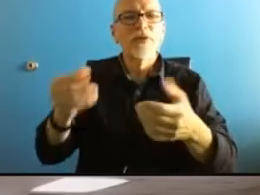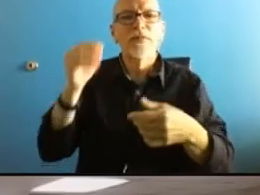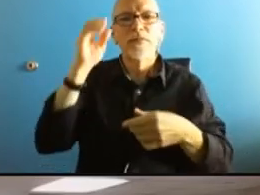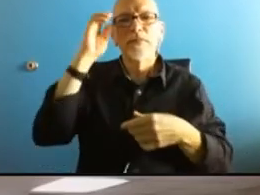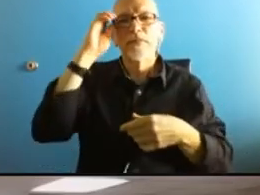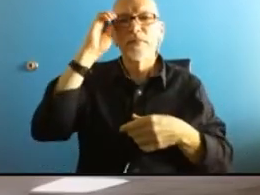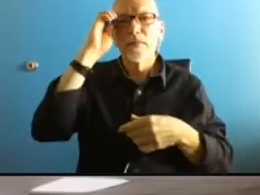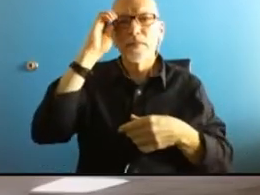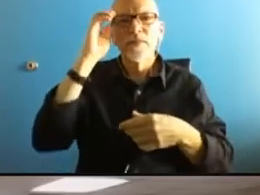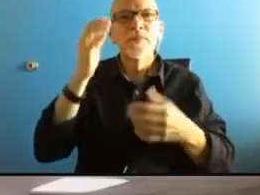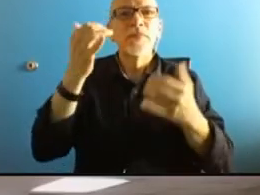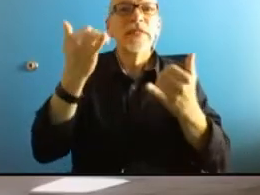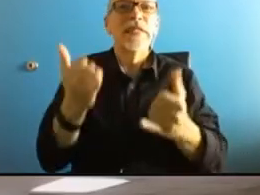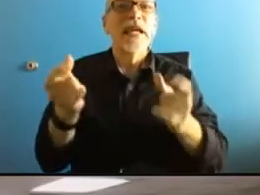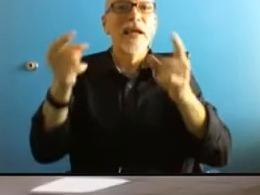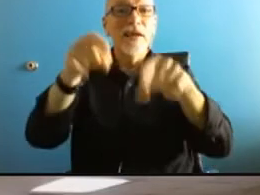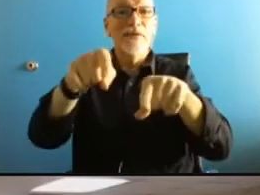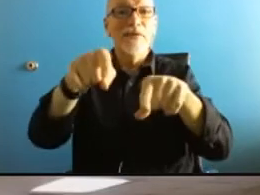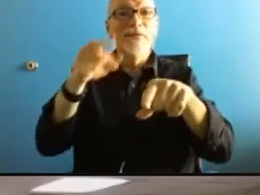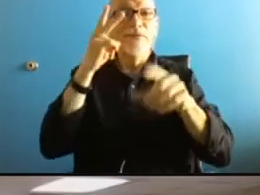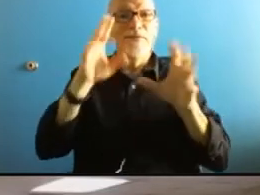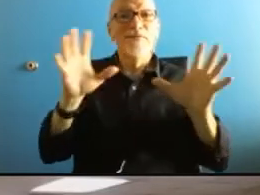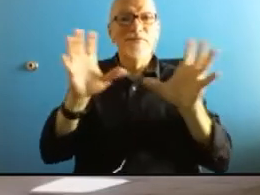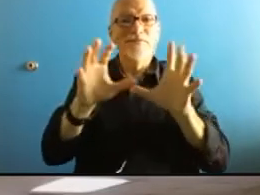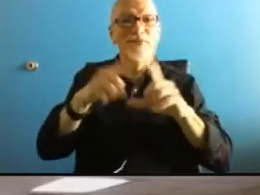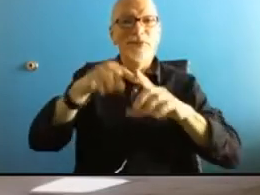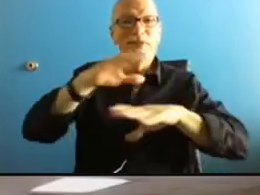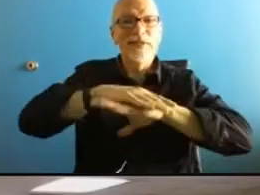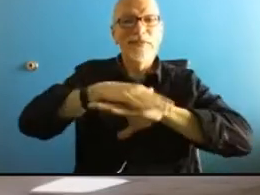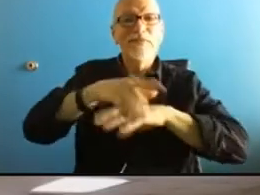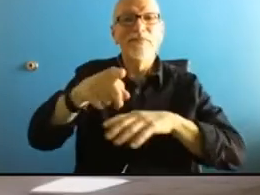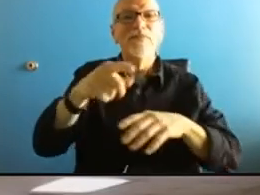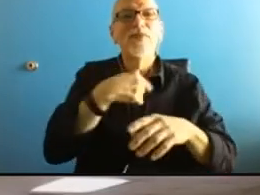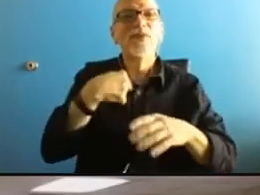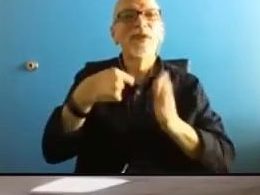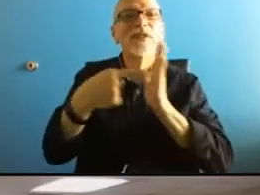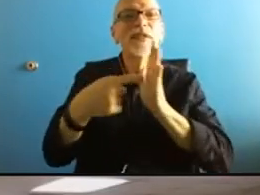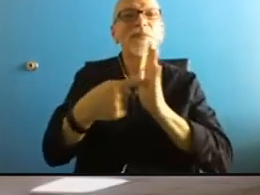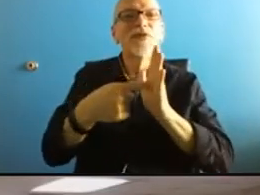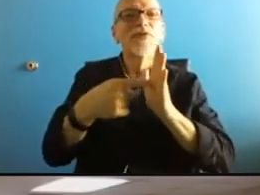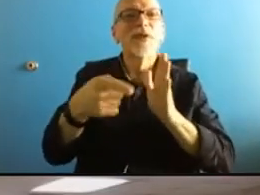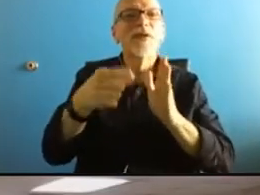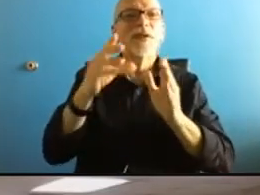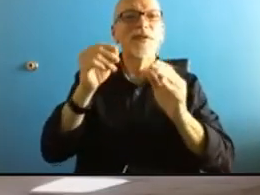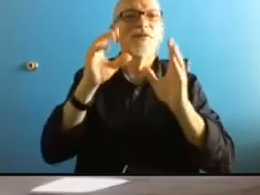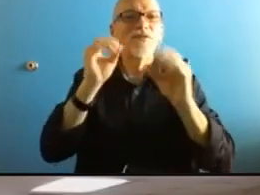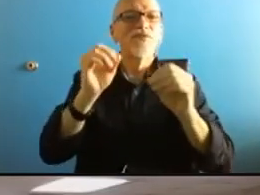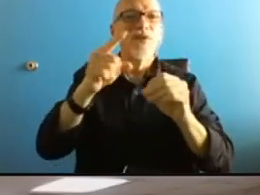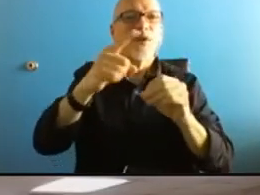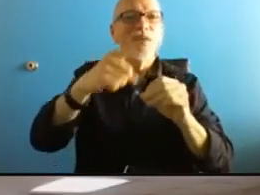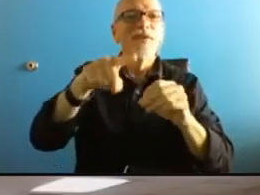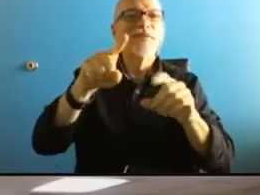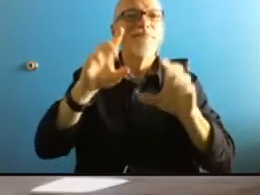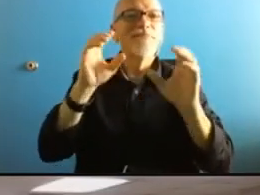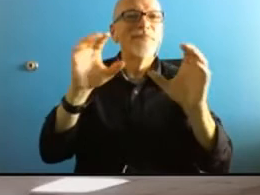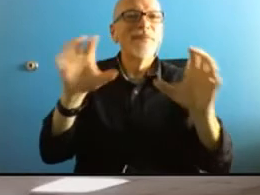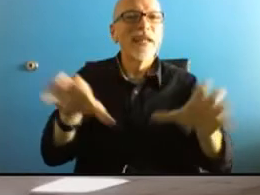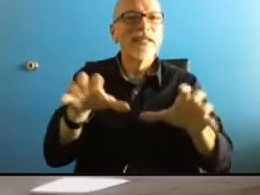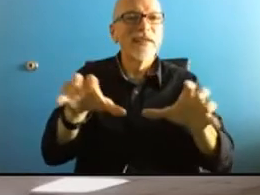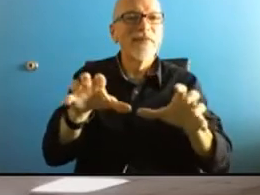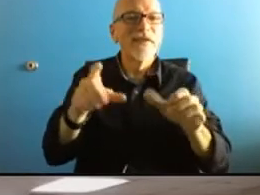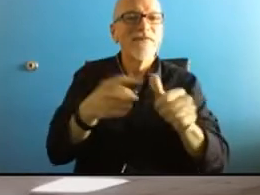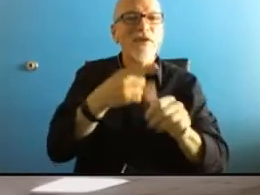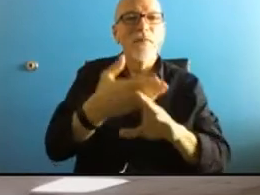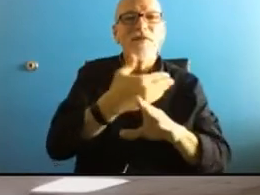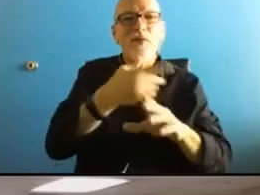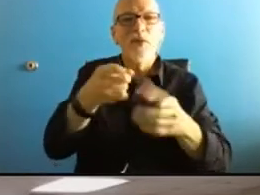moving over to here in this case, as we push them through and we demonstrate and instruct the activities first before we break